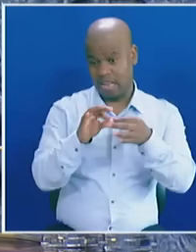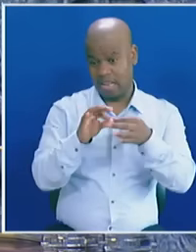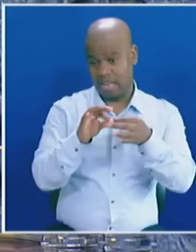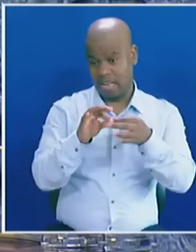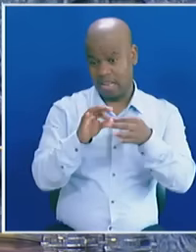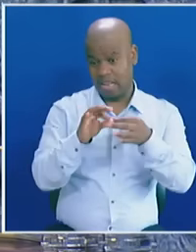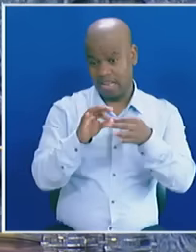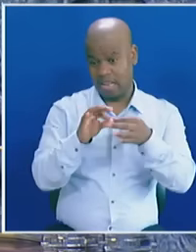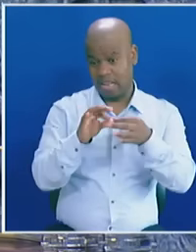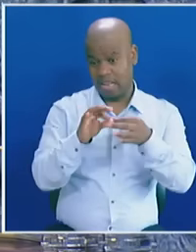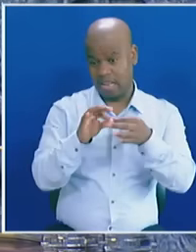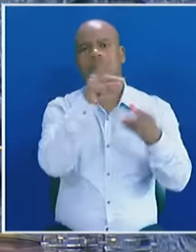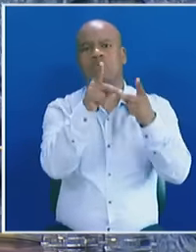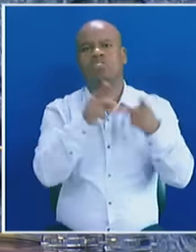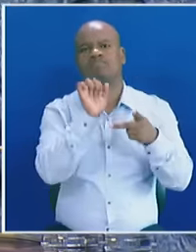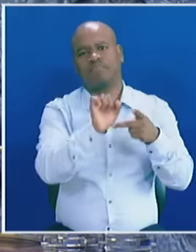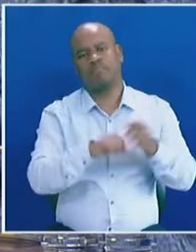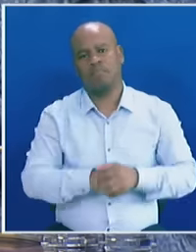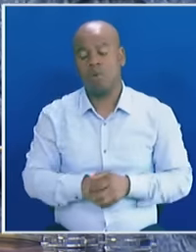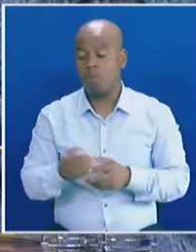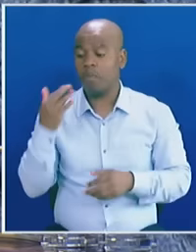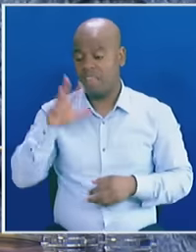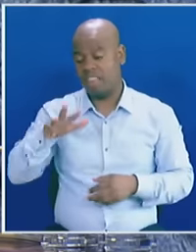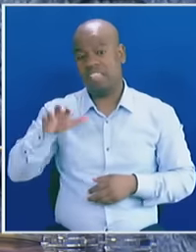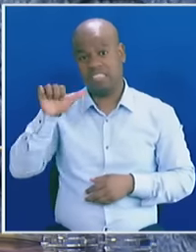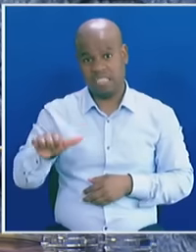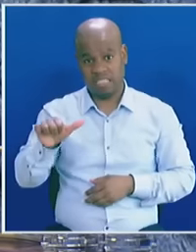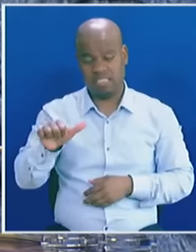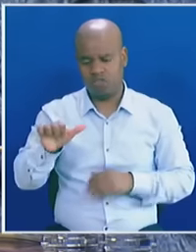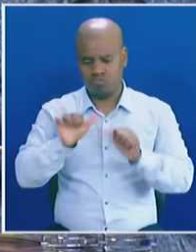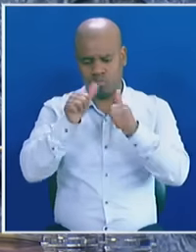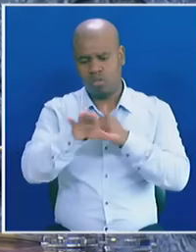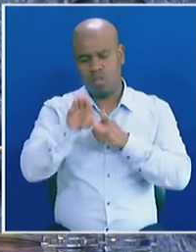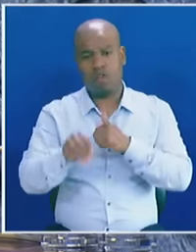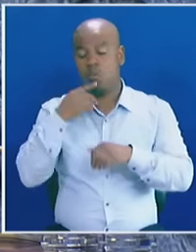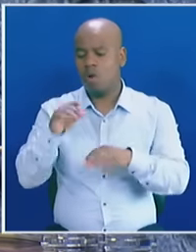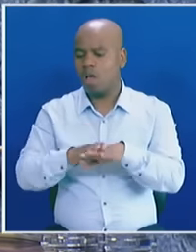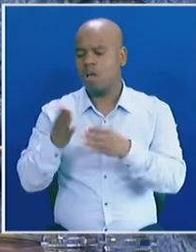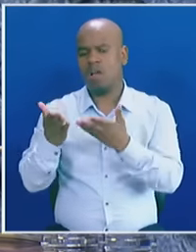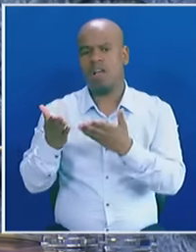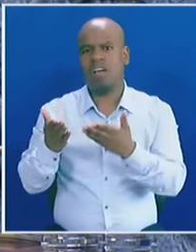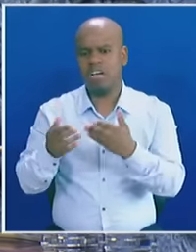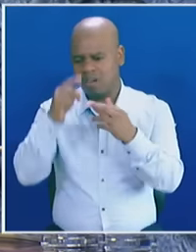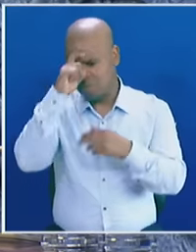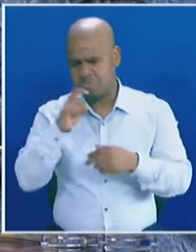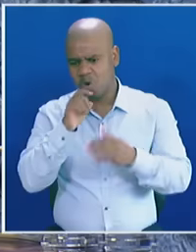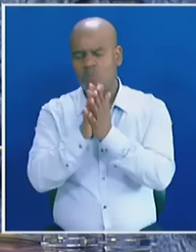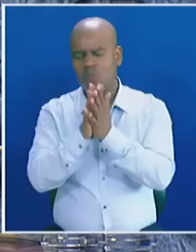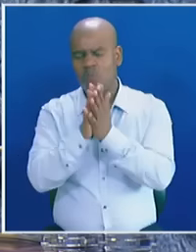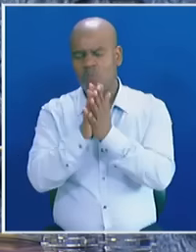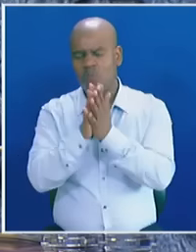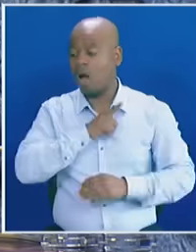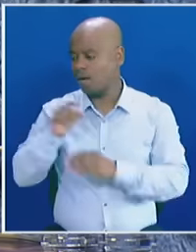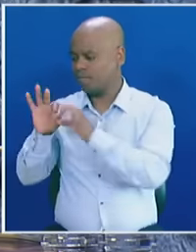since 1996 was all destroyed only to allow for state capture and looting of state resources.